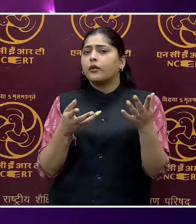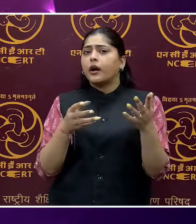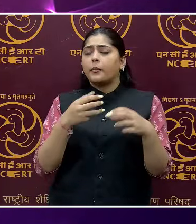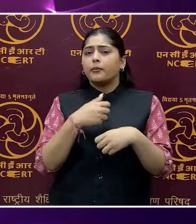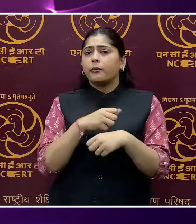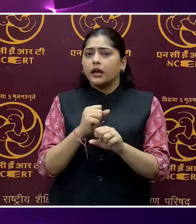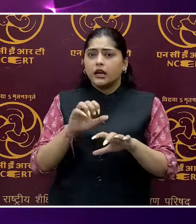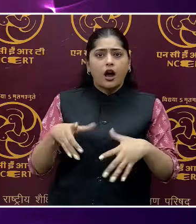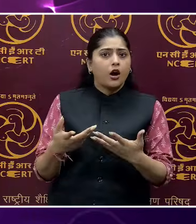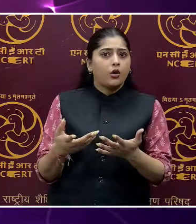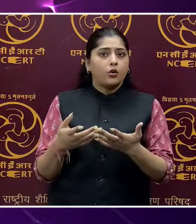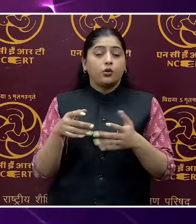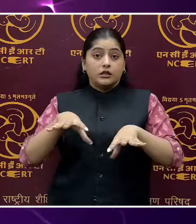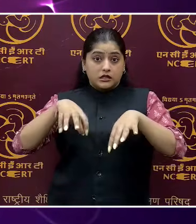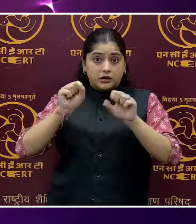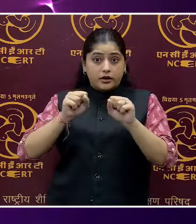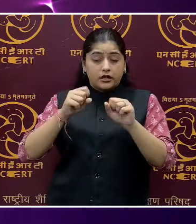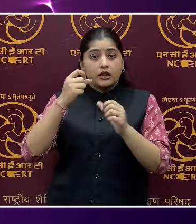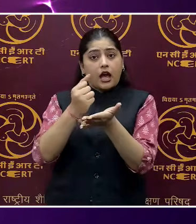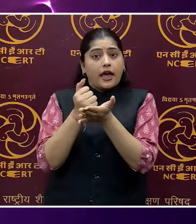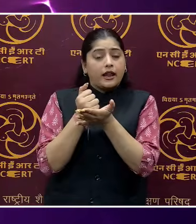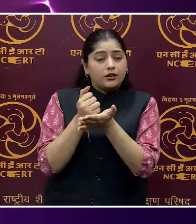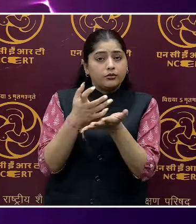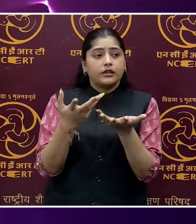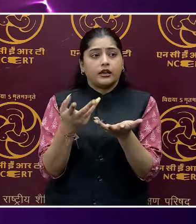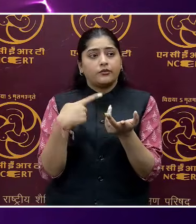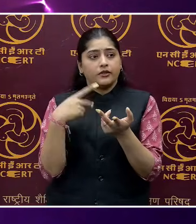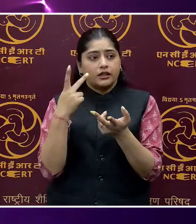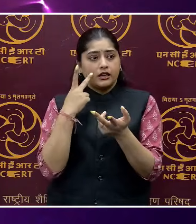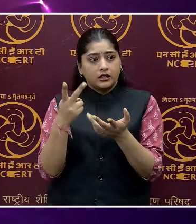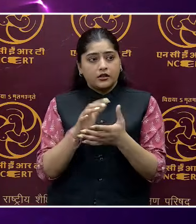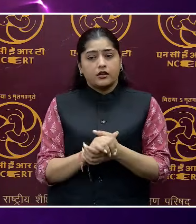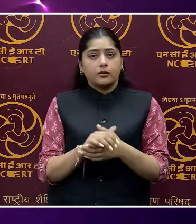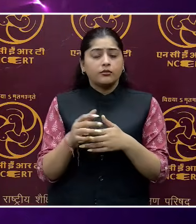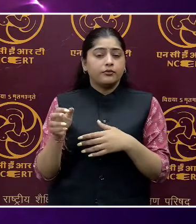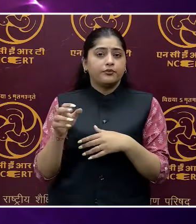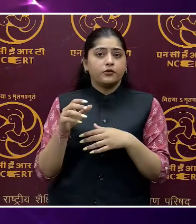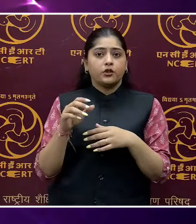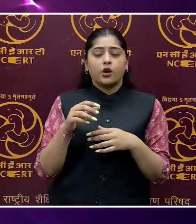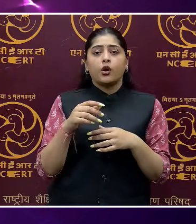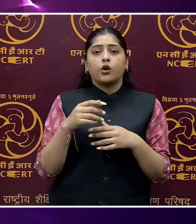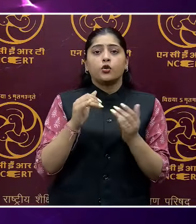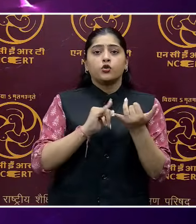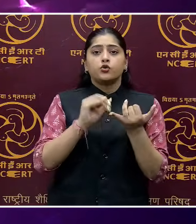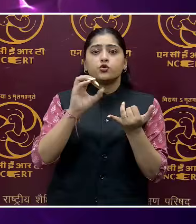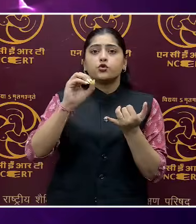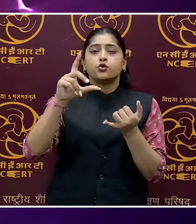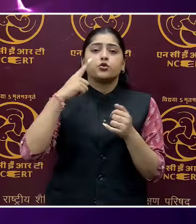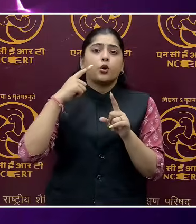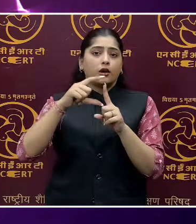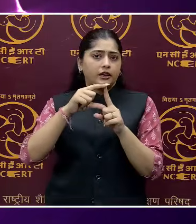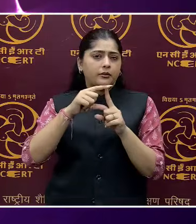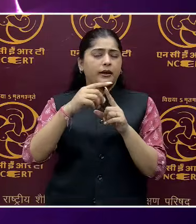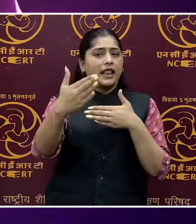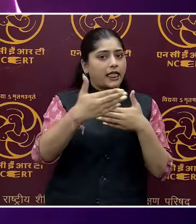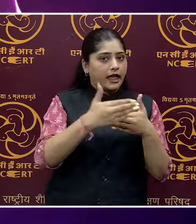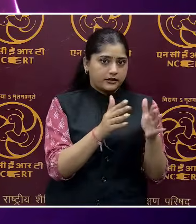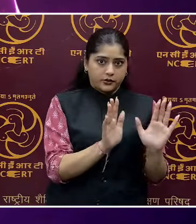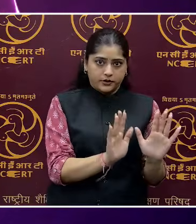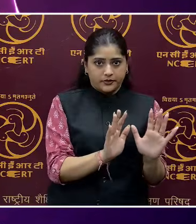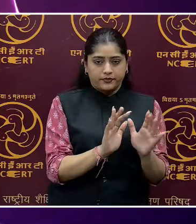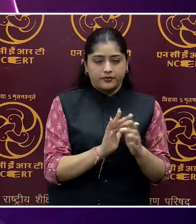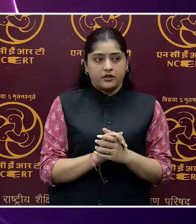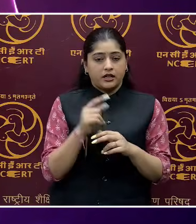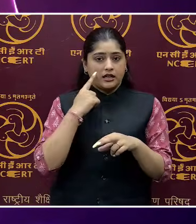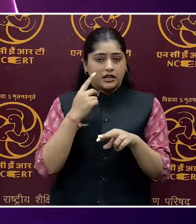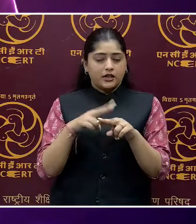diagram that intermolecular space is very less in solids because the molecules are tightly packed. Now, in